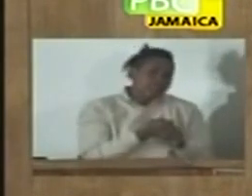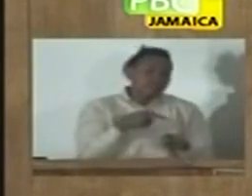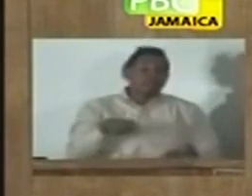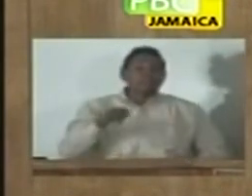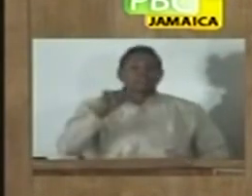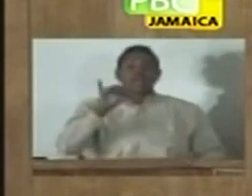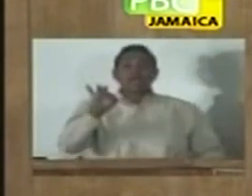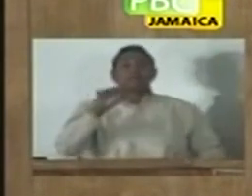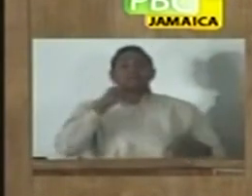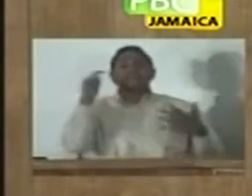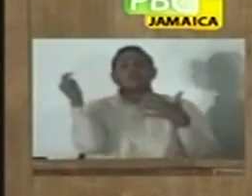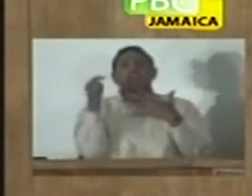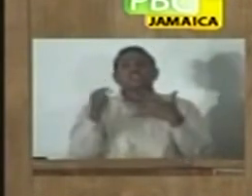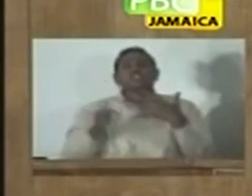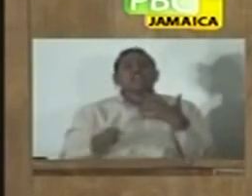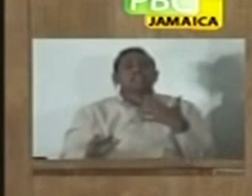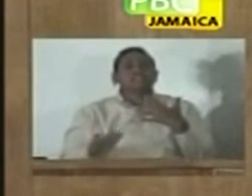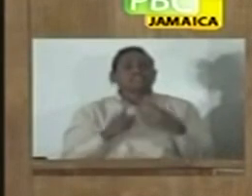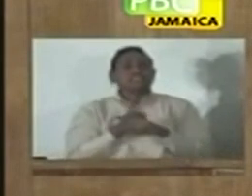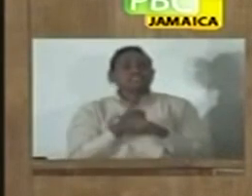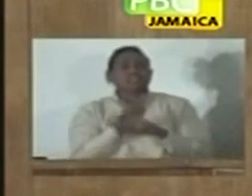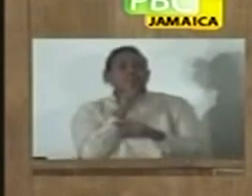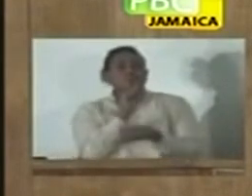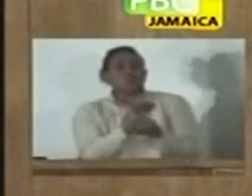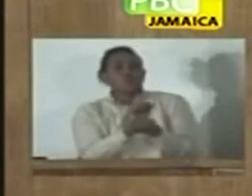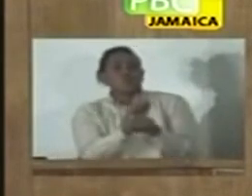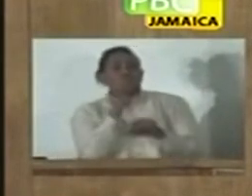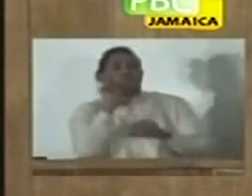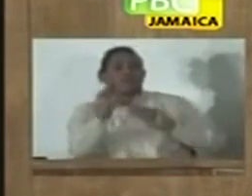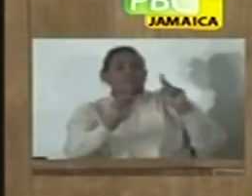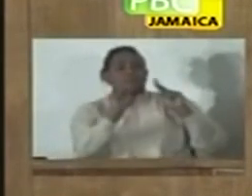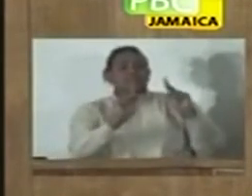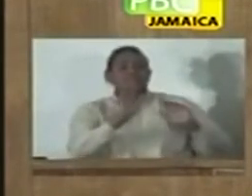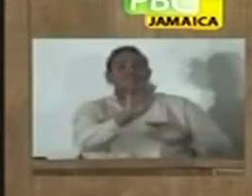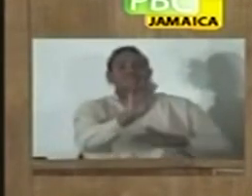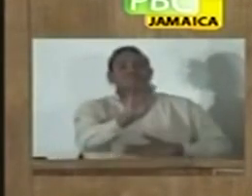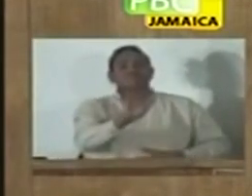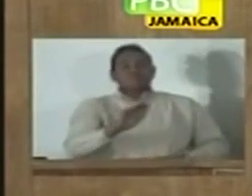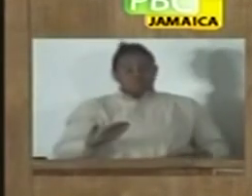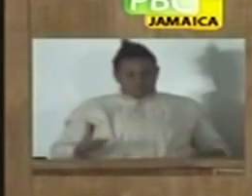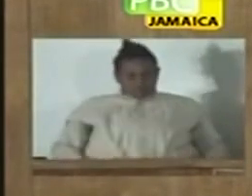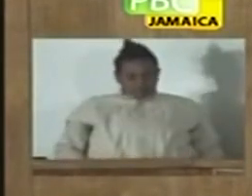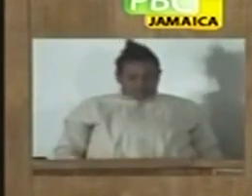IMF conditionality works for the people.